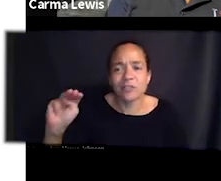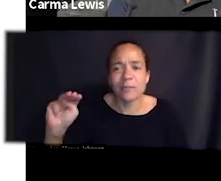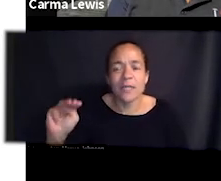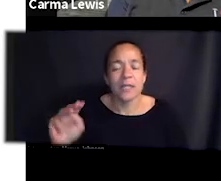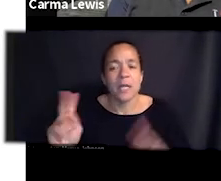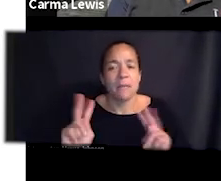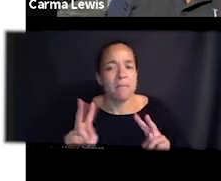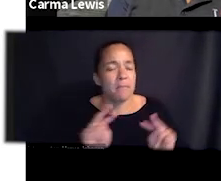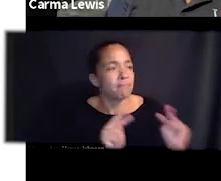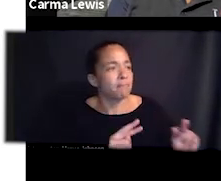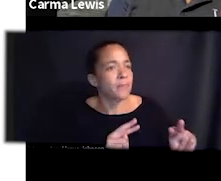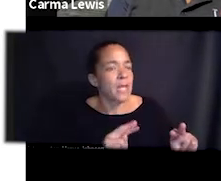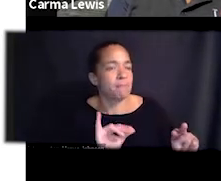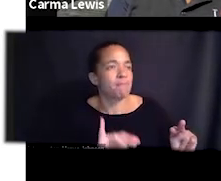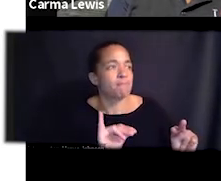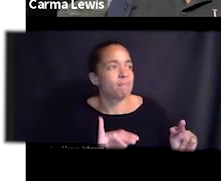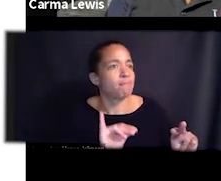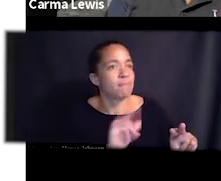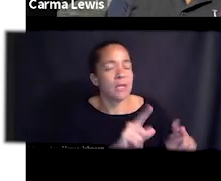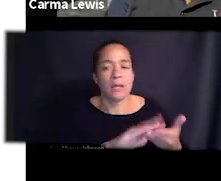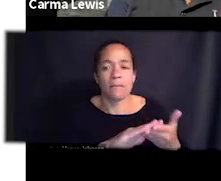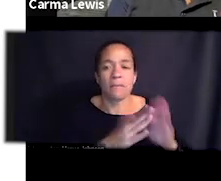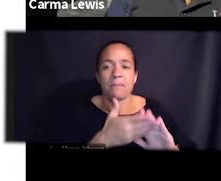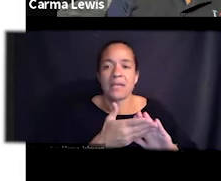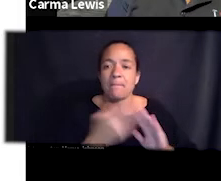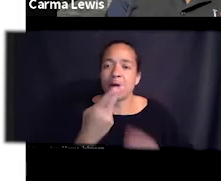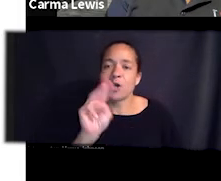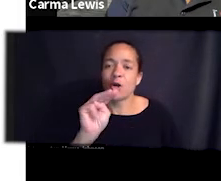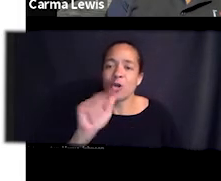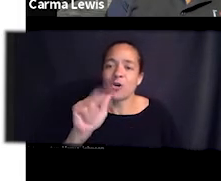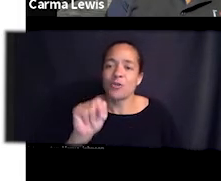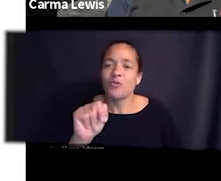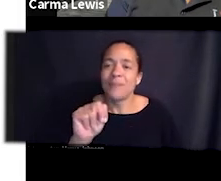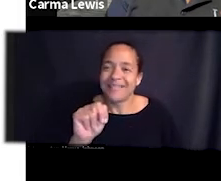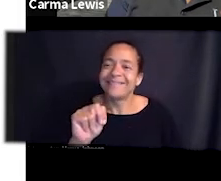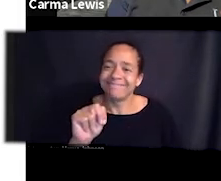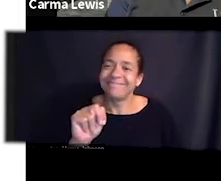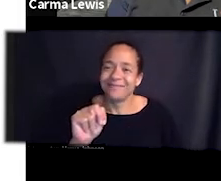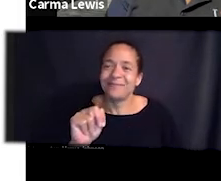him becoming more human in their eyes.